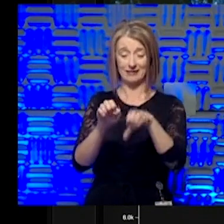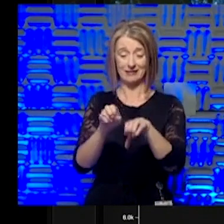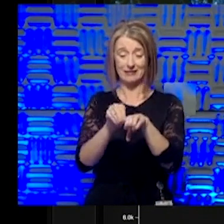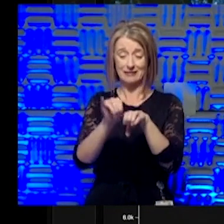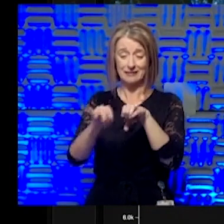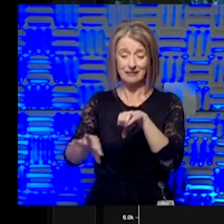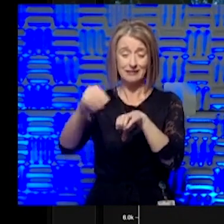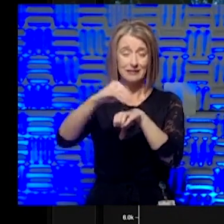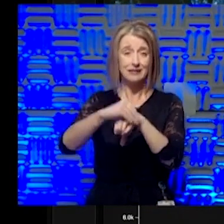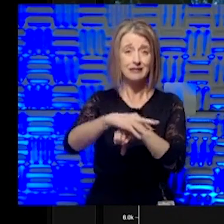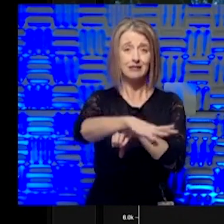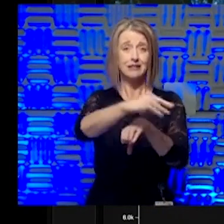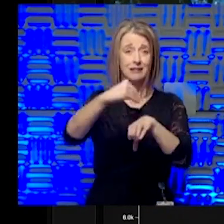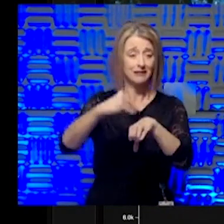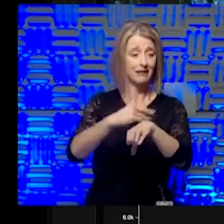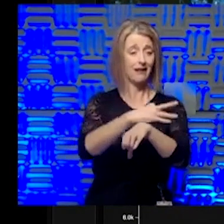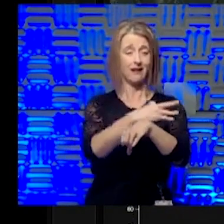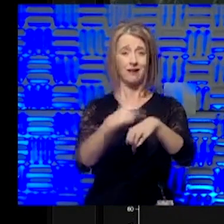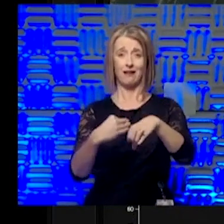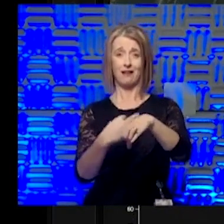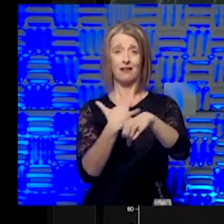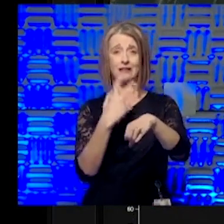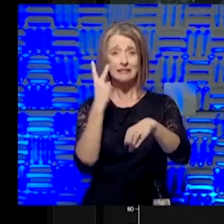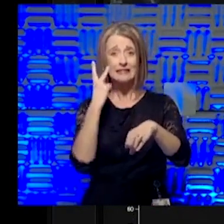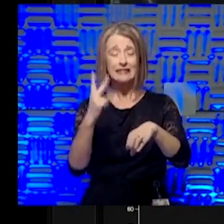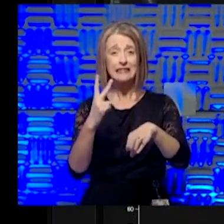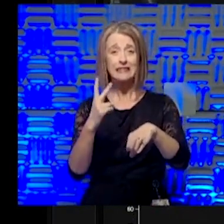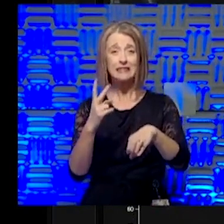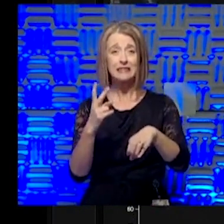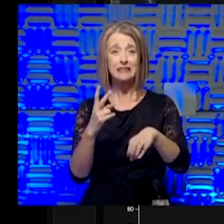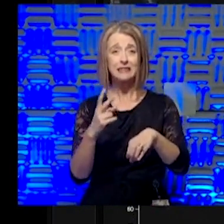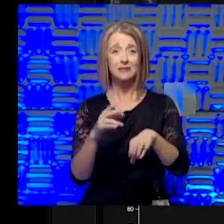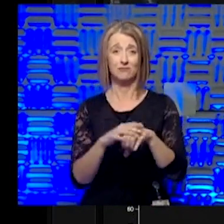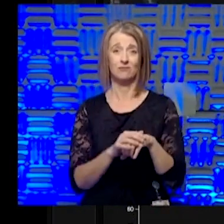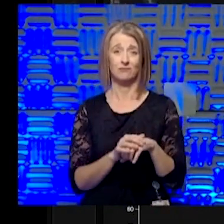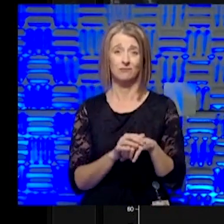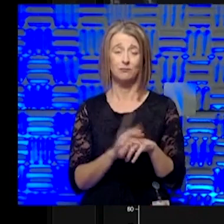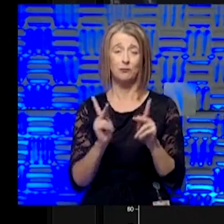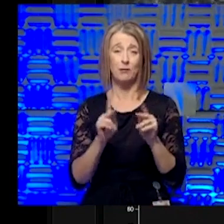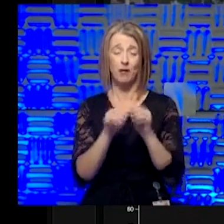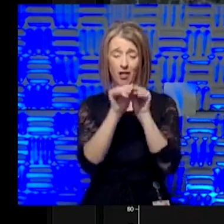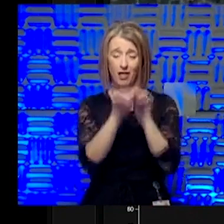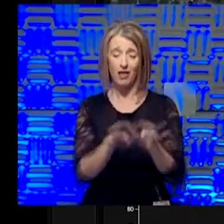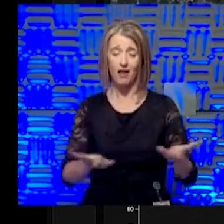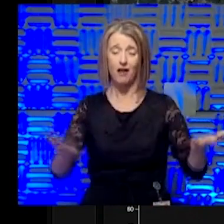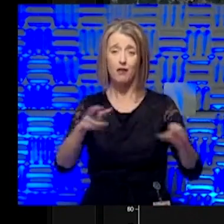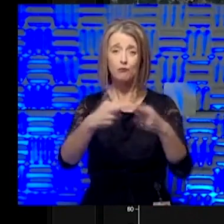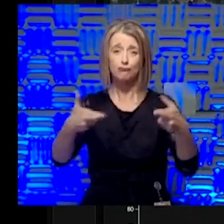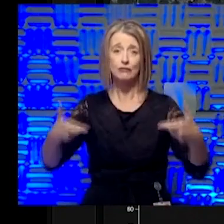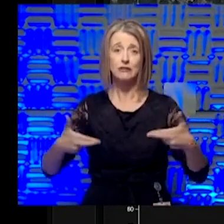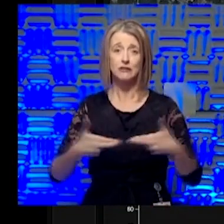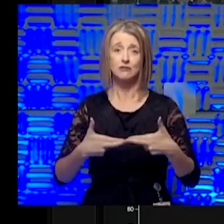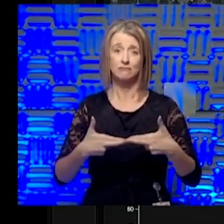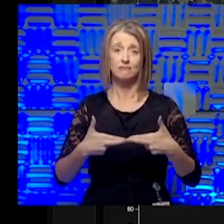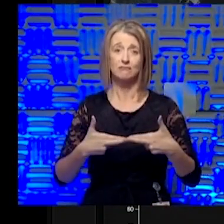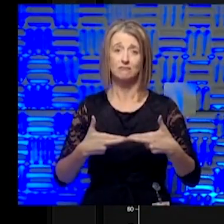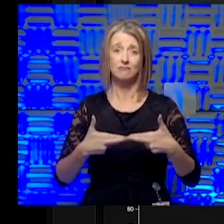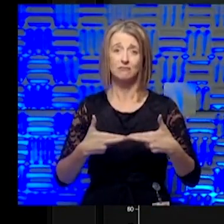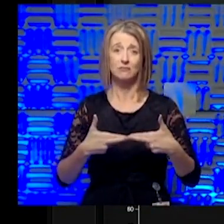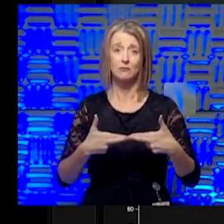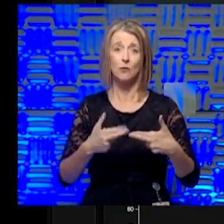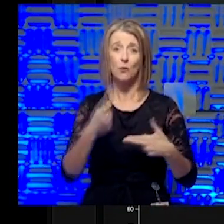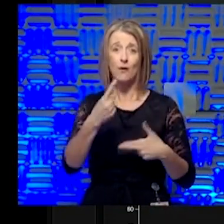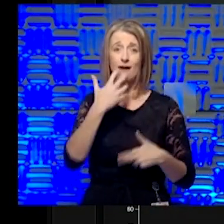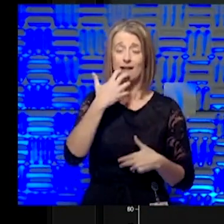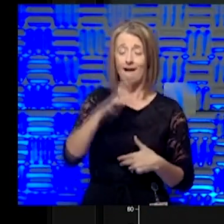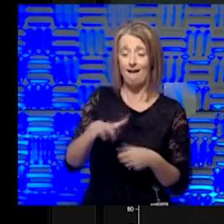and then if you watch as they pan out, you can see where all those pictures will go throughout the region, because it can be one